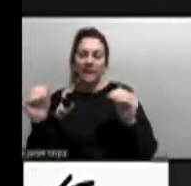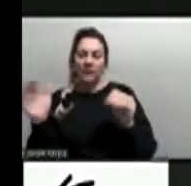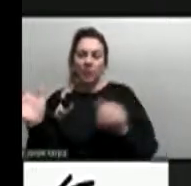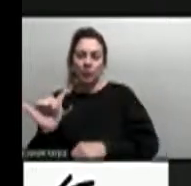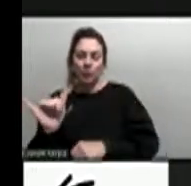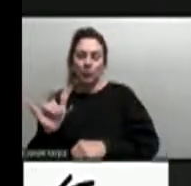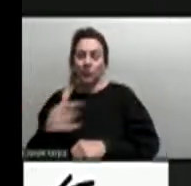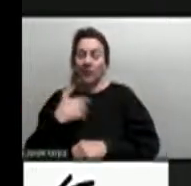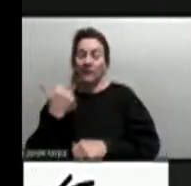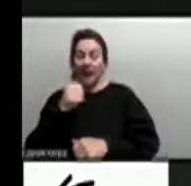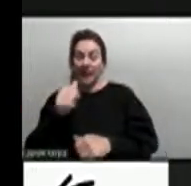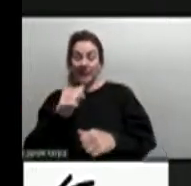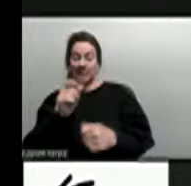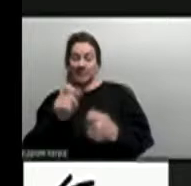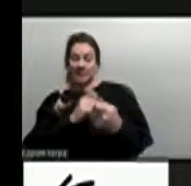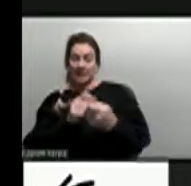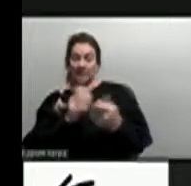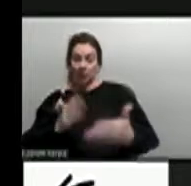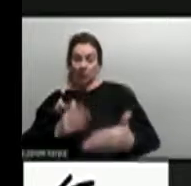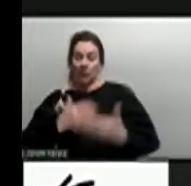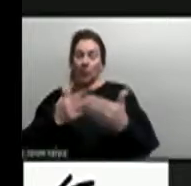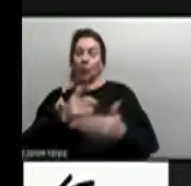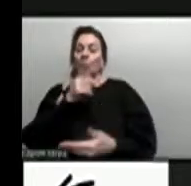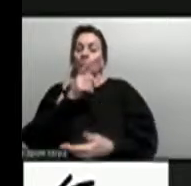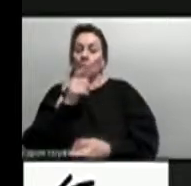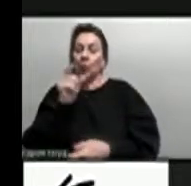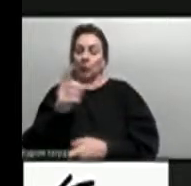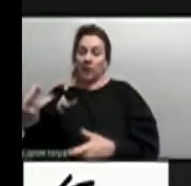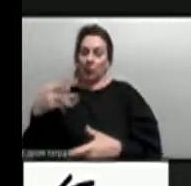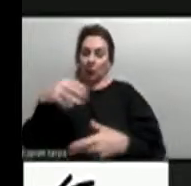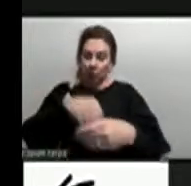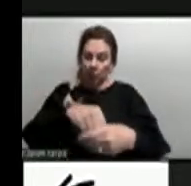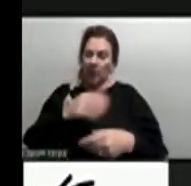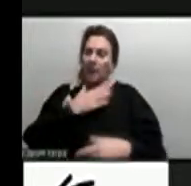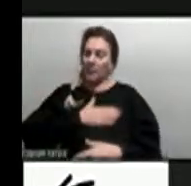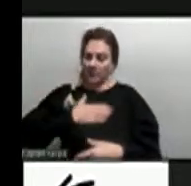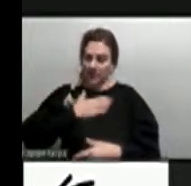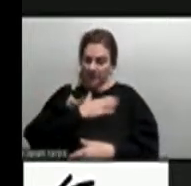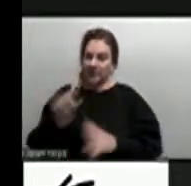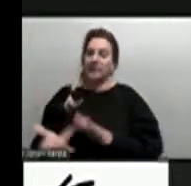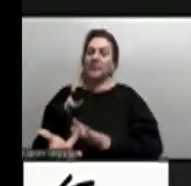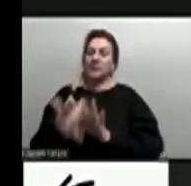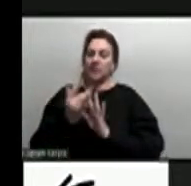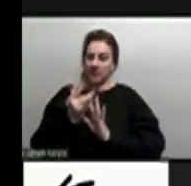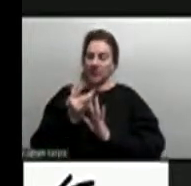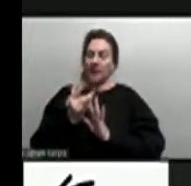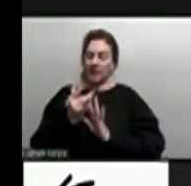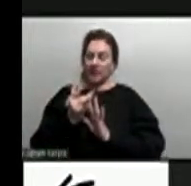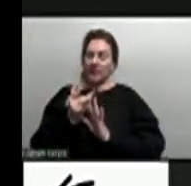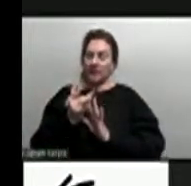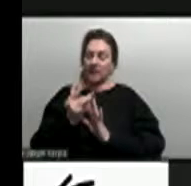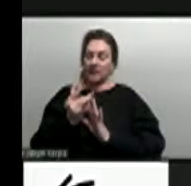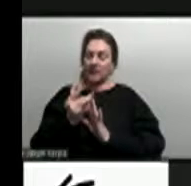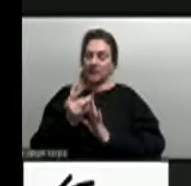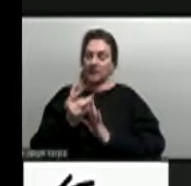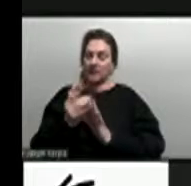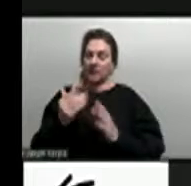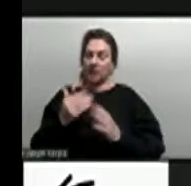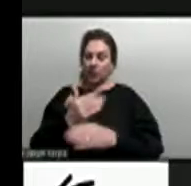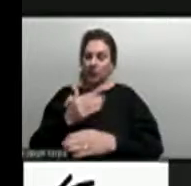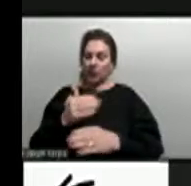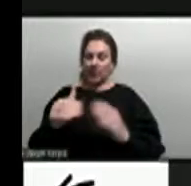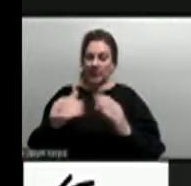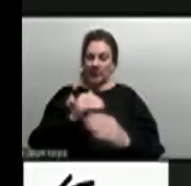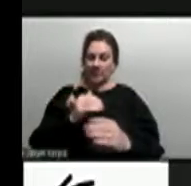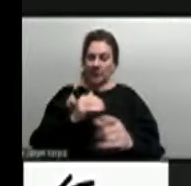any specific recommendations on who ought to be included, please do reach out to us via the sort of means that were identified